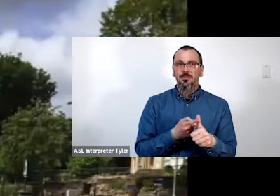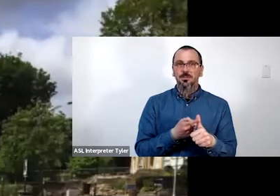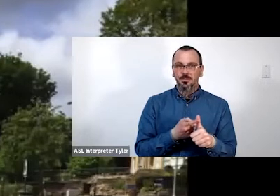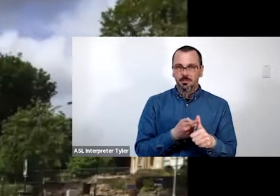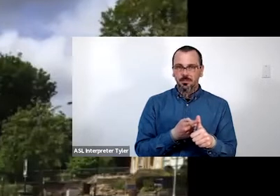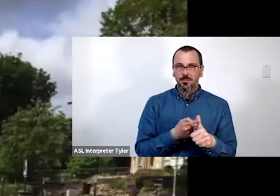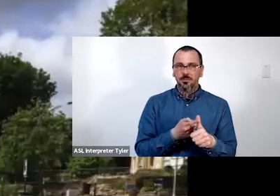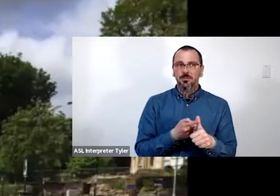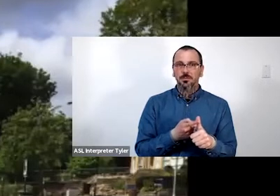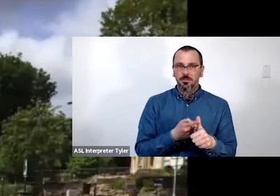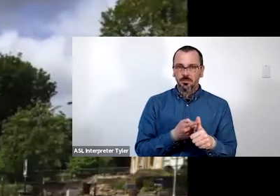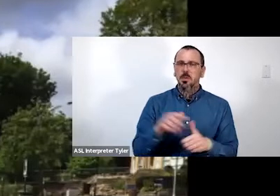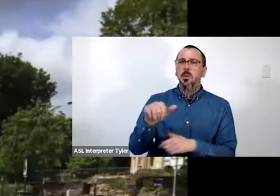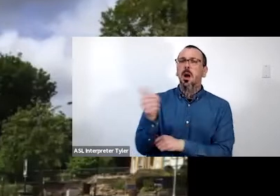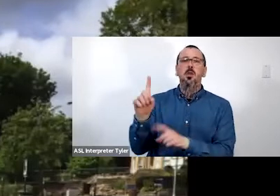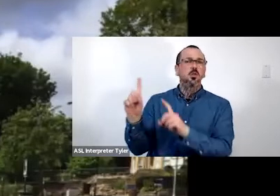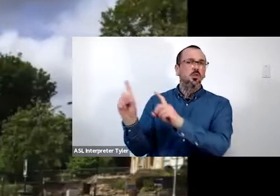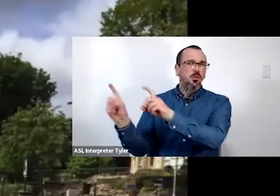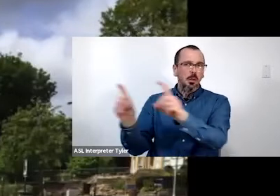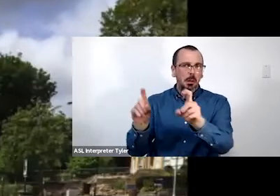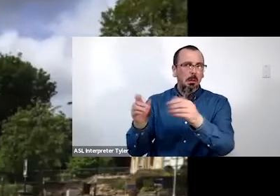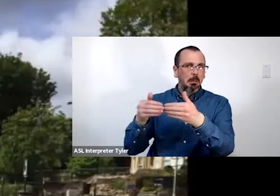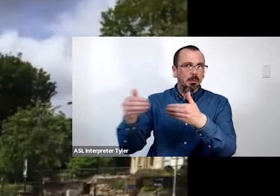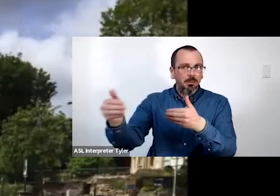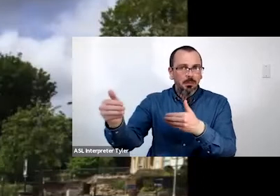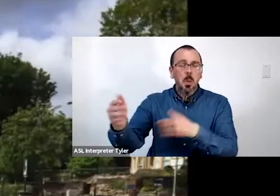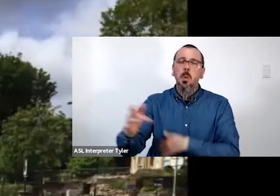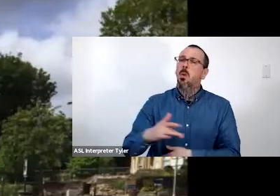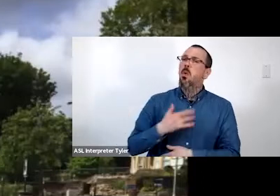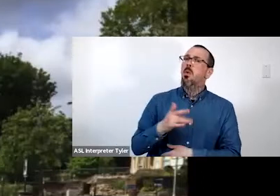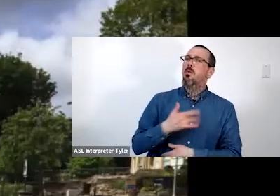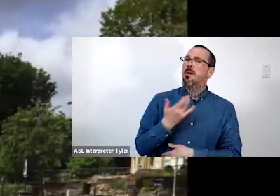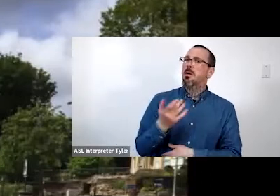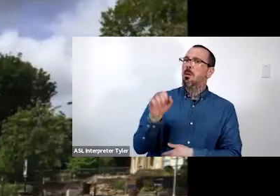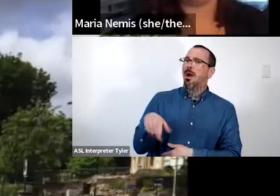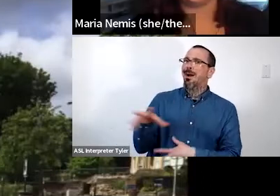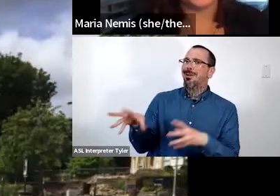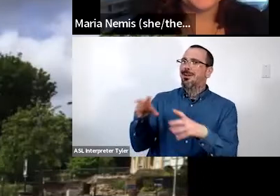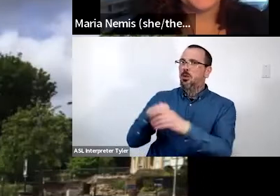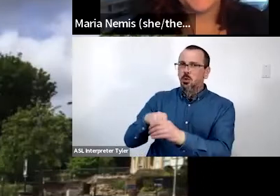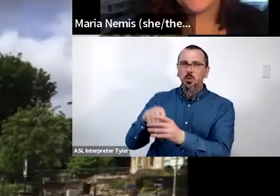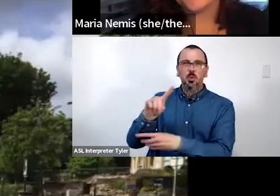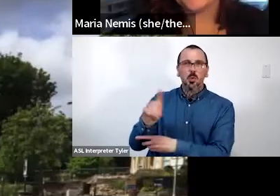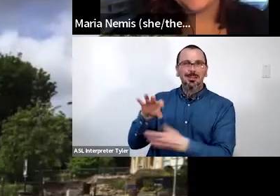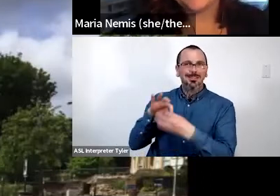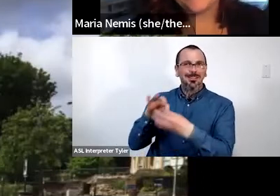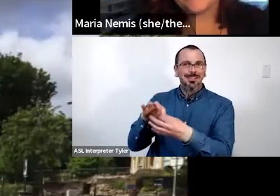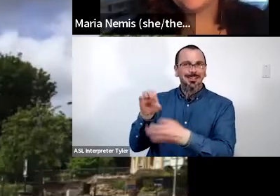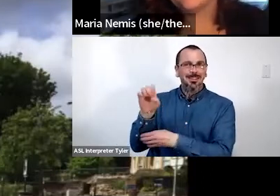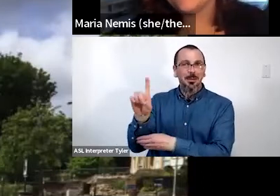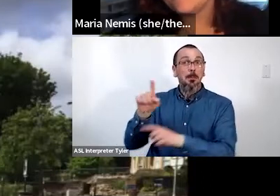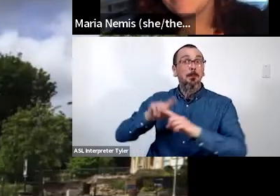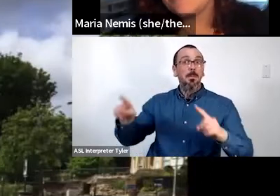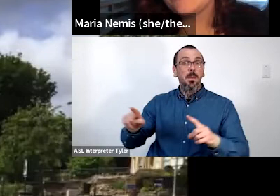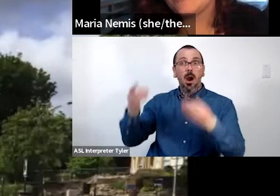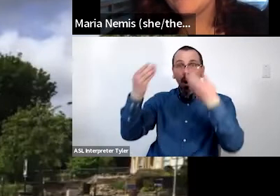surveys that would assess disordered eating without necessarily naming it? Oh, absolutely.